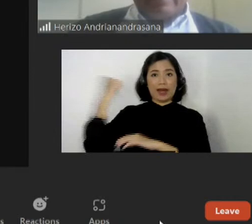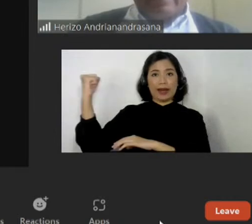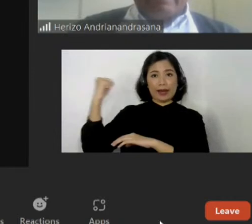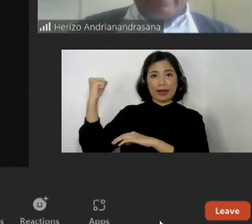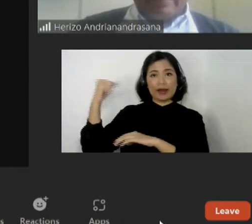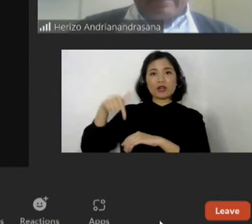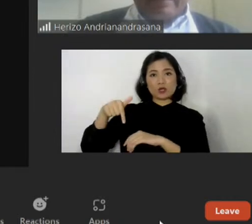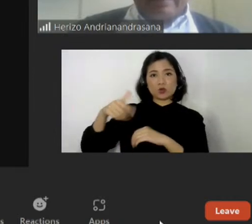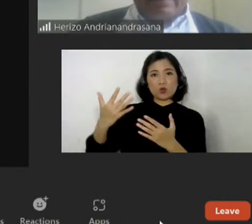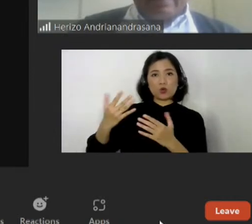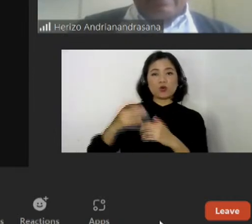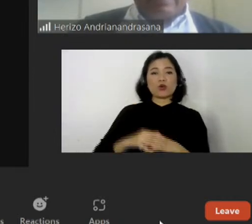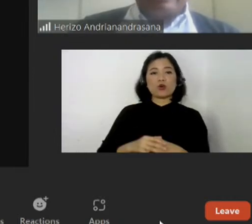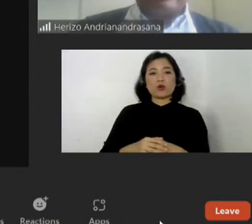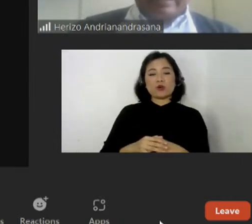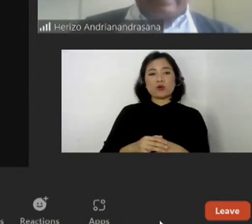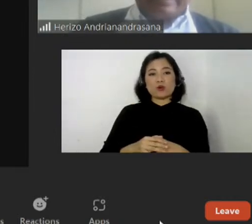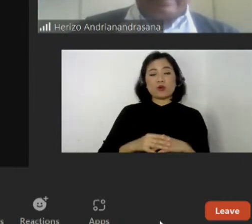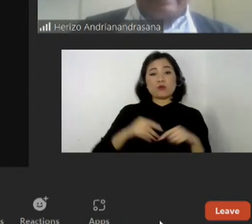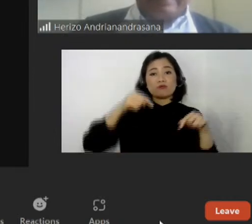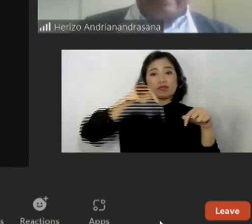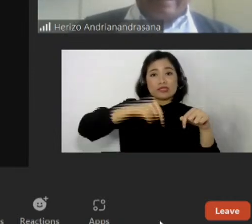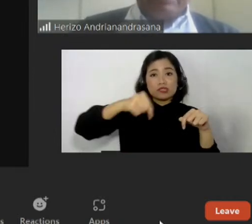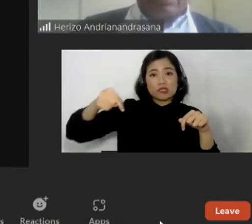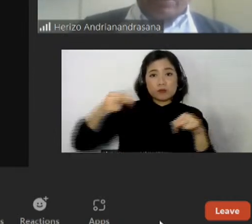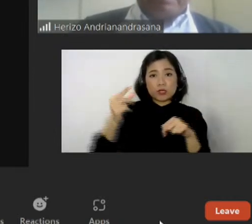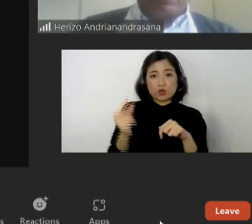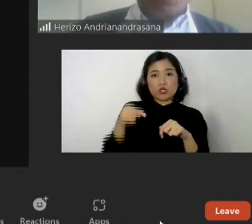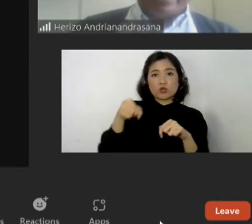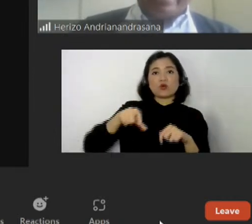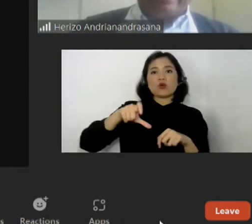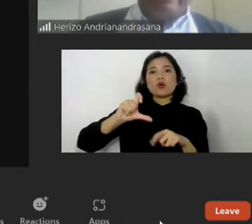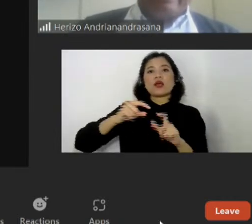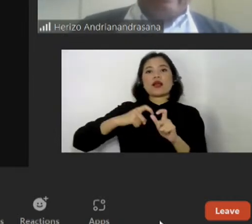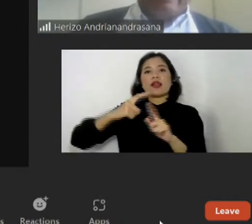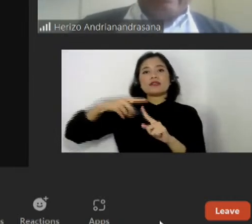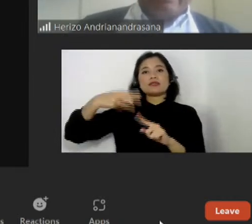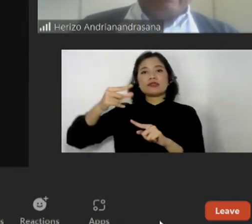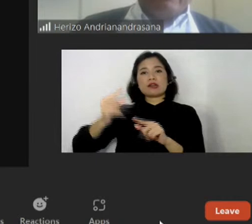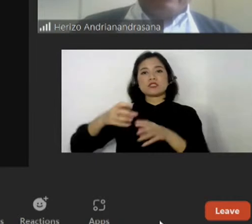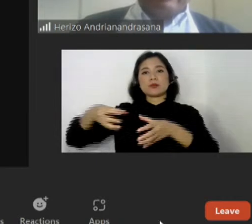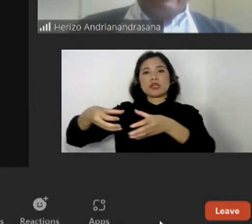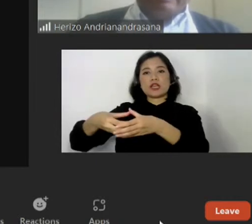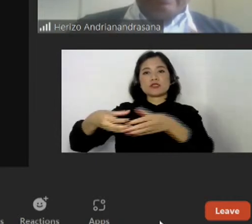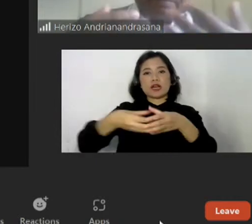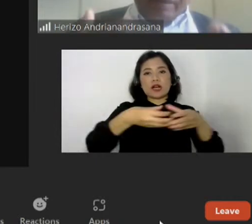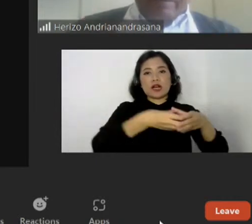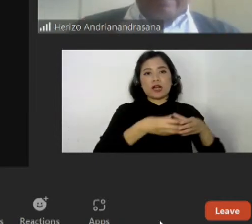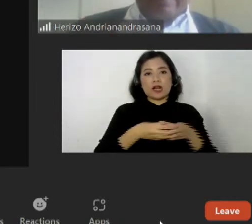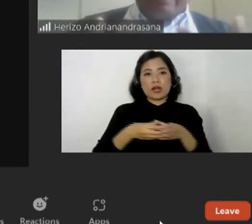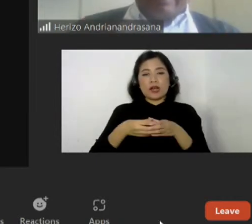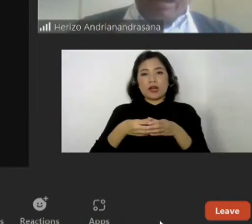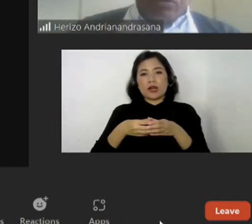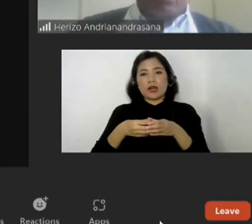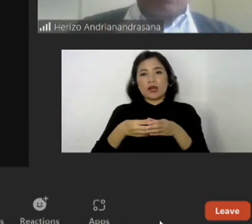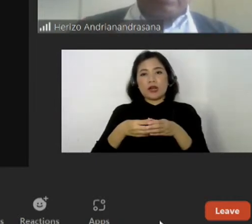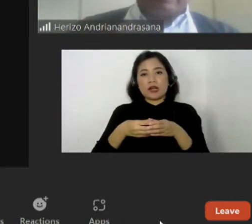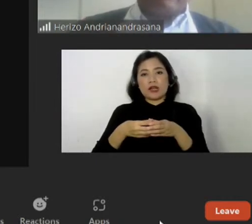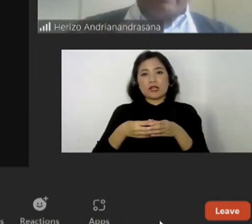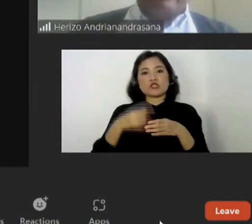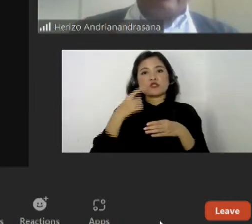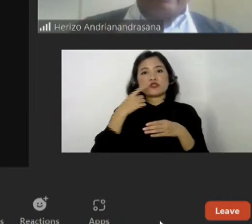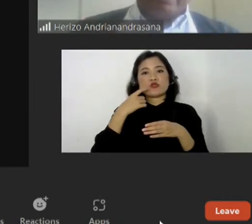are the clusters and the grapes where the